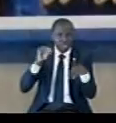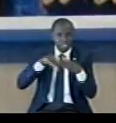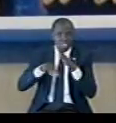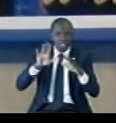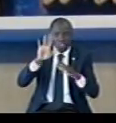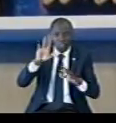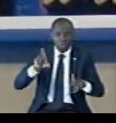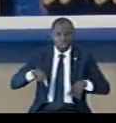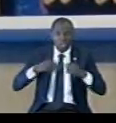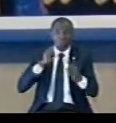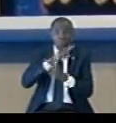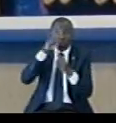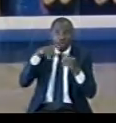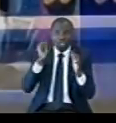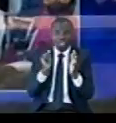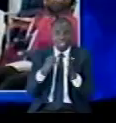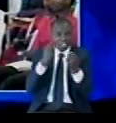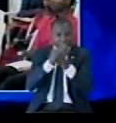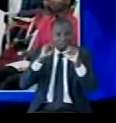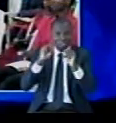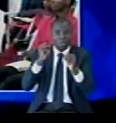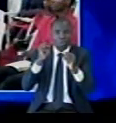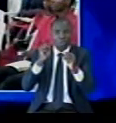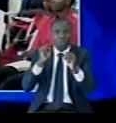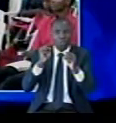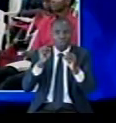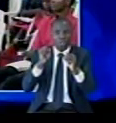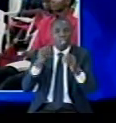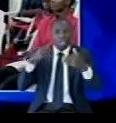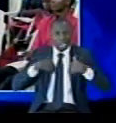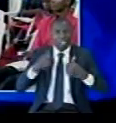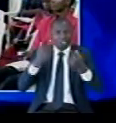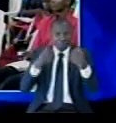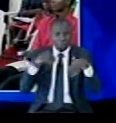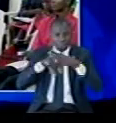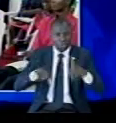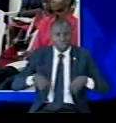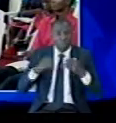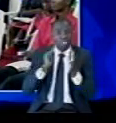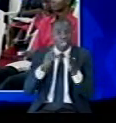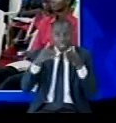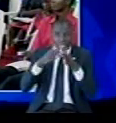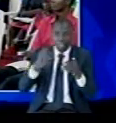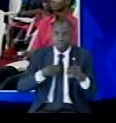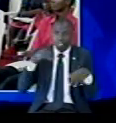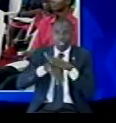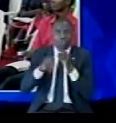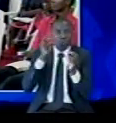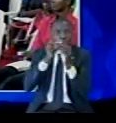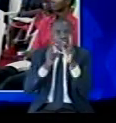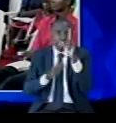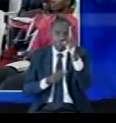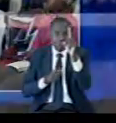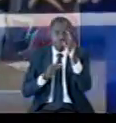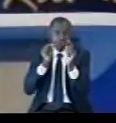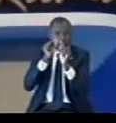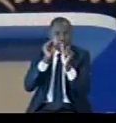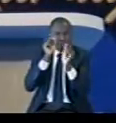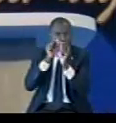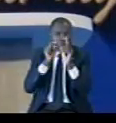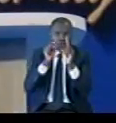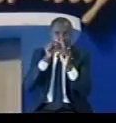When that salvation has come, that leads me to point number two. It's